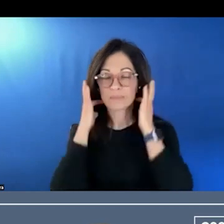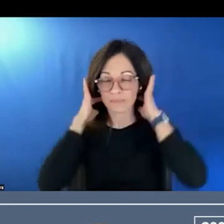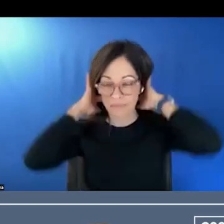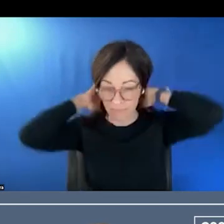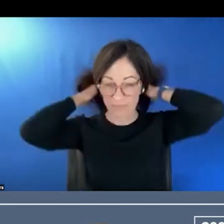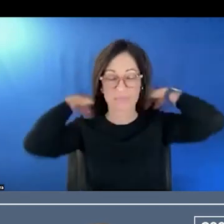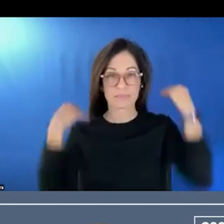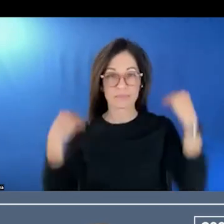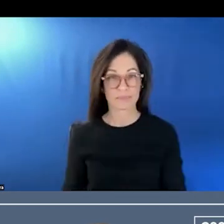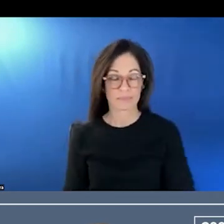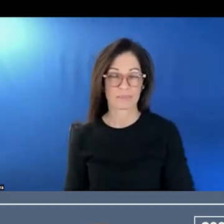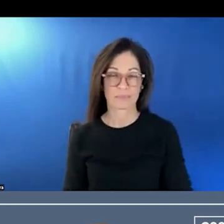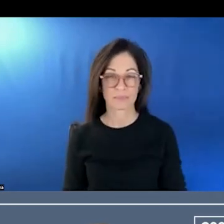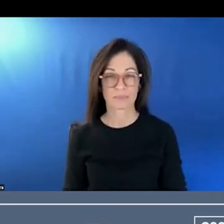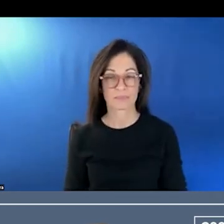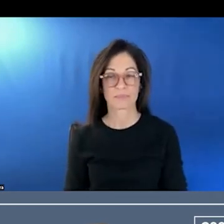also very glad